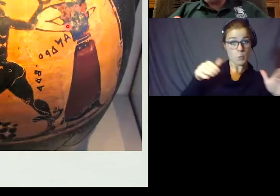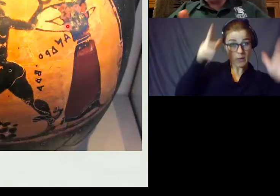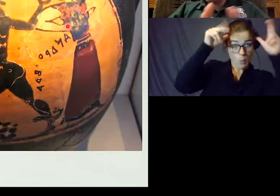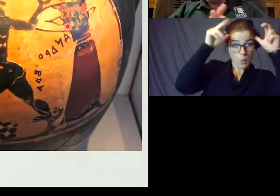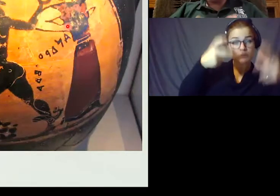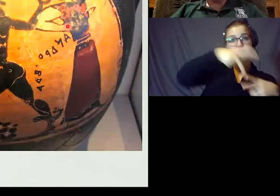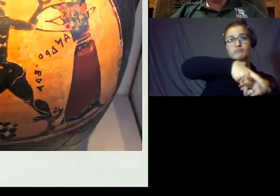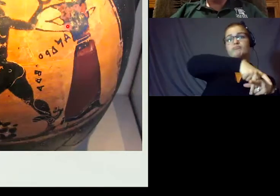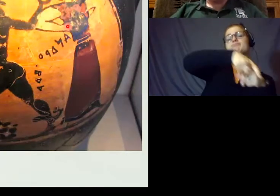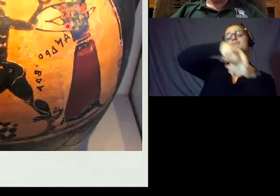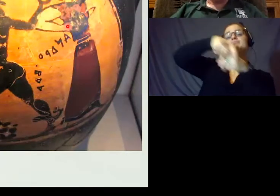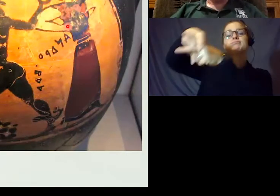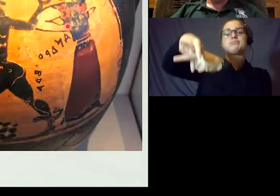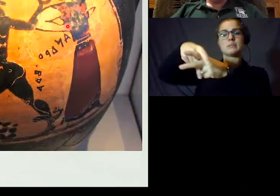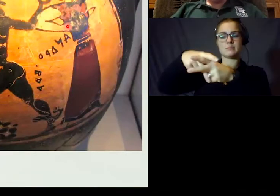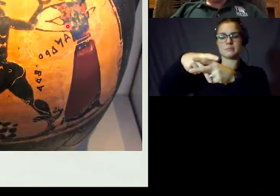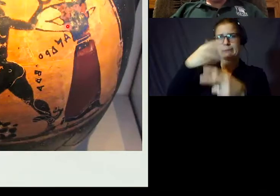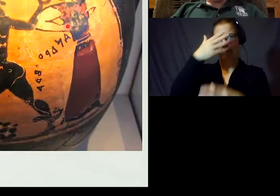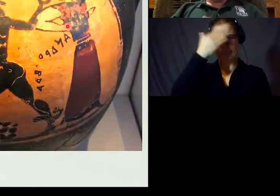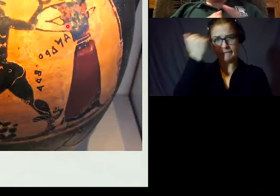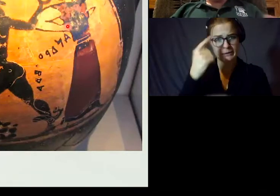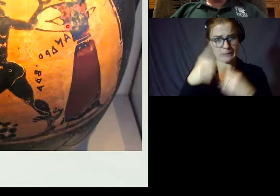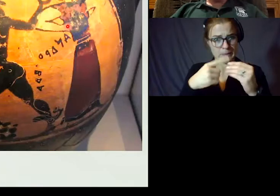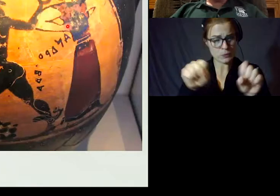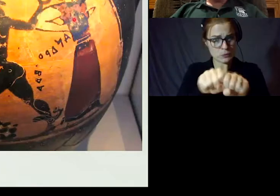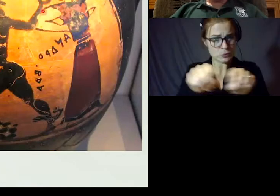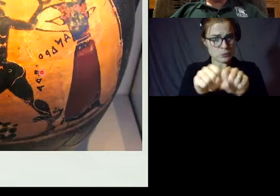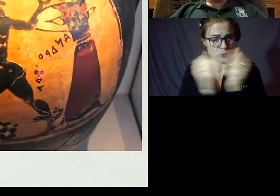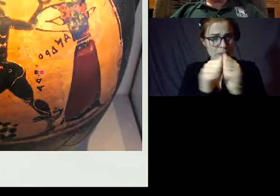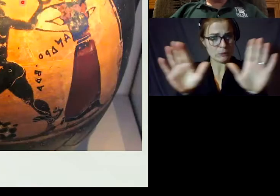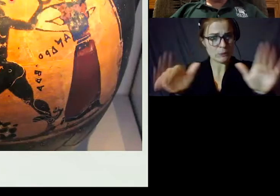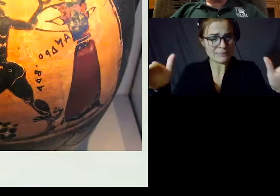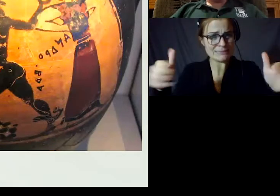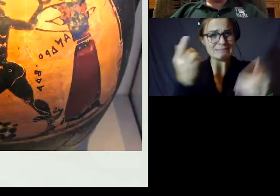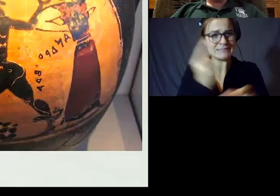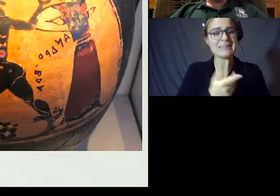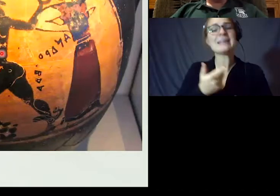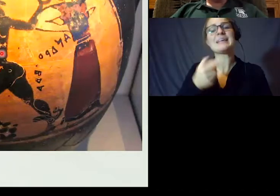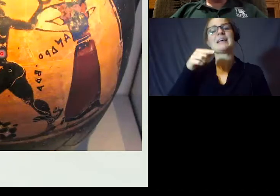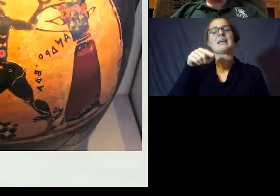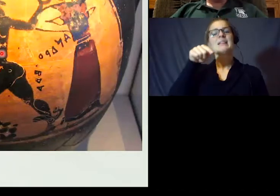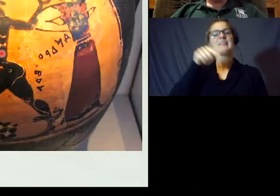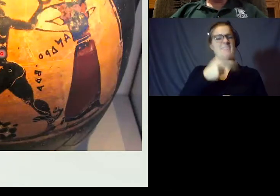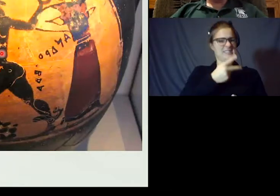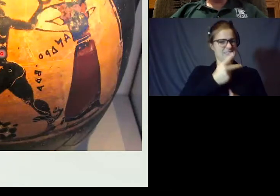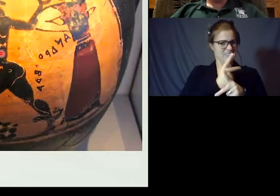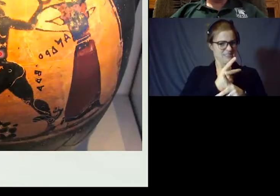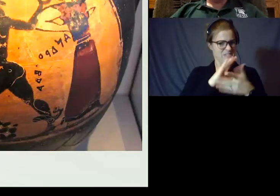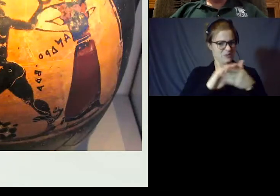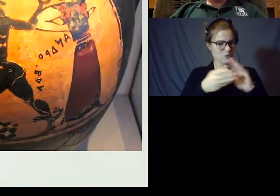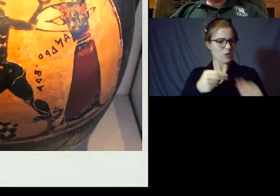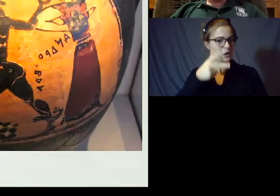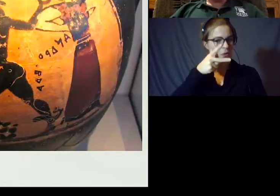winged sandals apparently are forgotten in that version. This version I found on the internet, and I was wondering if it really was Perseus at all,